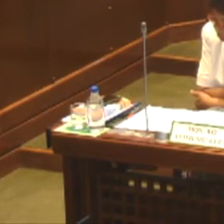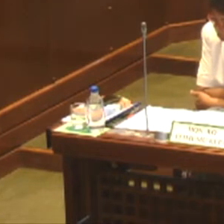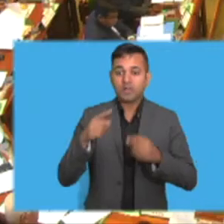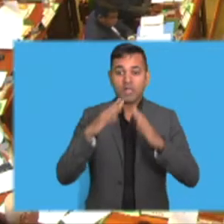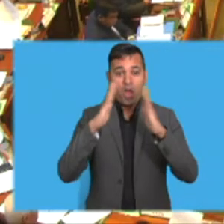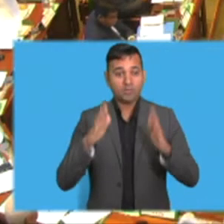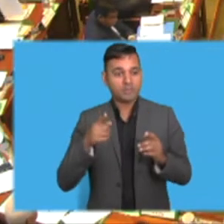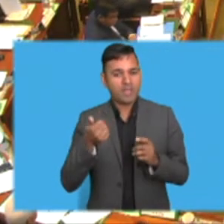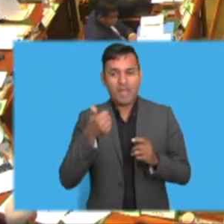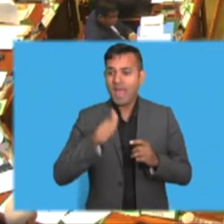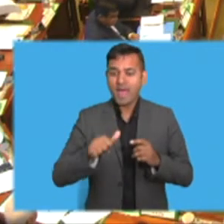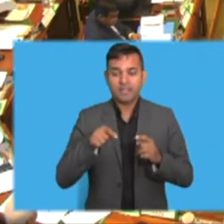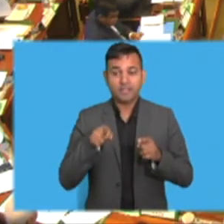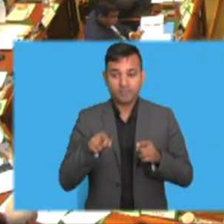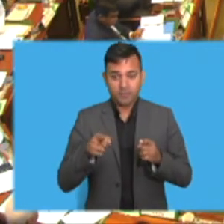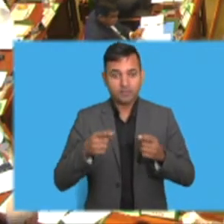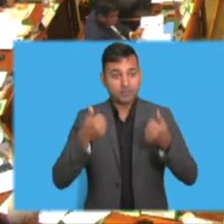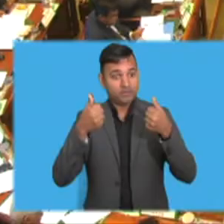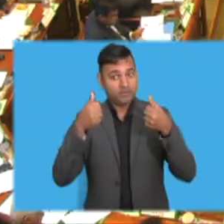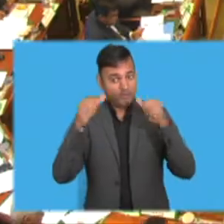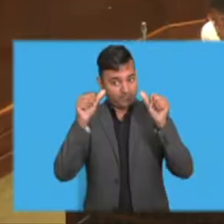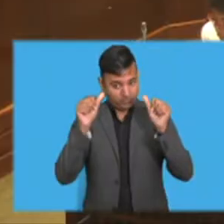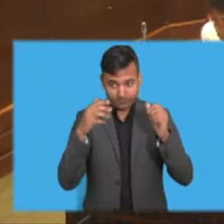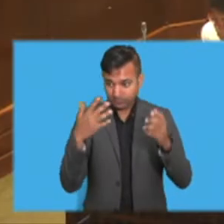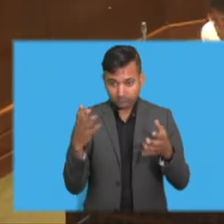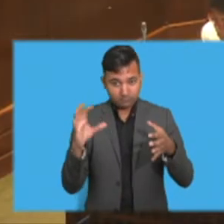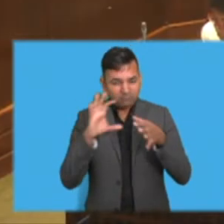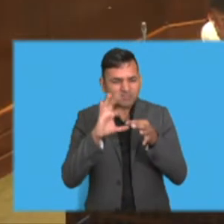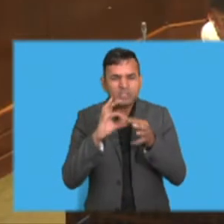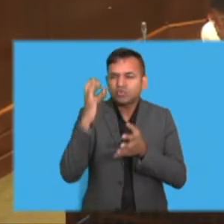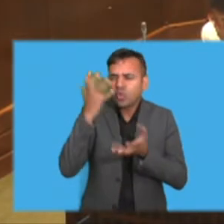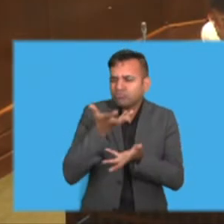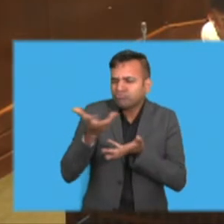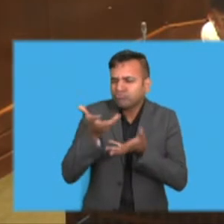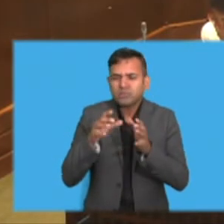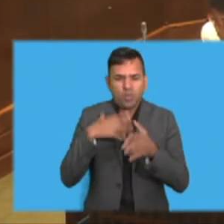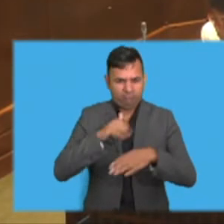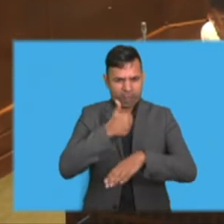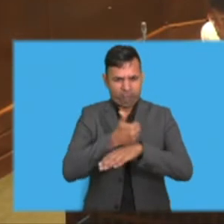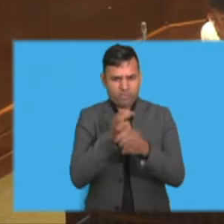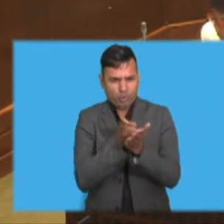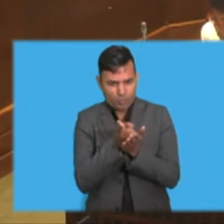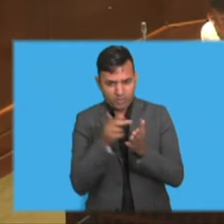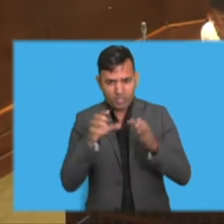a Truth and Reconciliation Commission to reconcile and unite the people of Fiji?